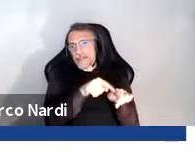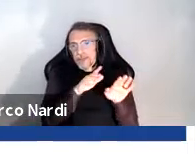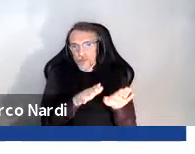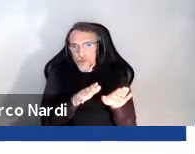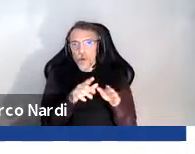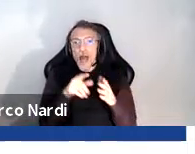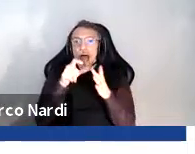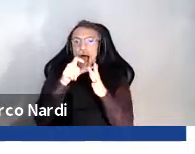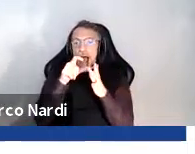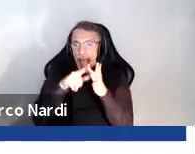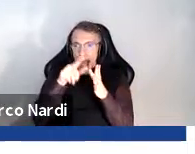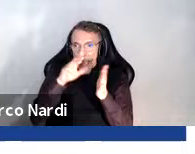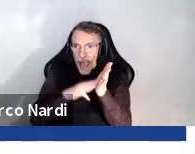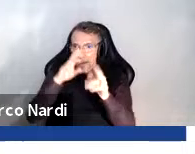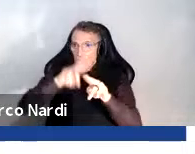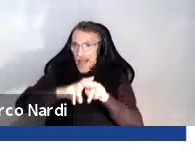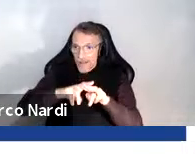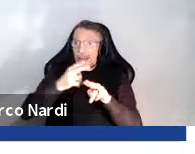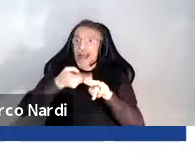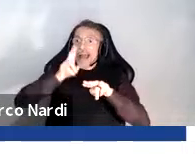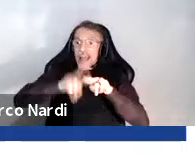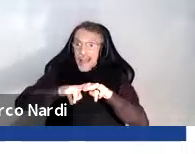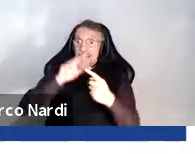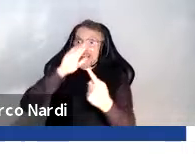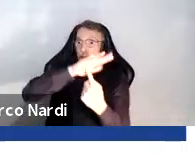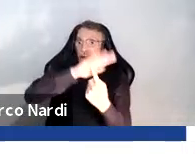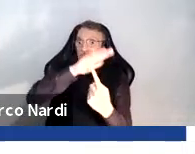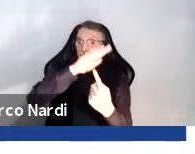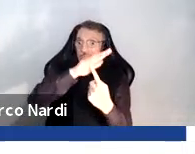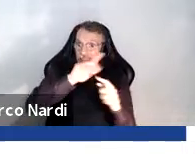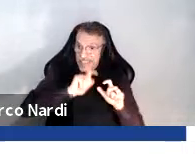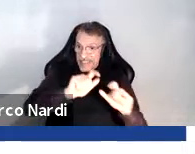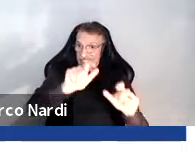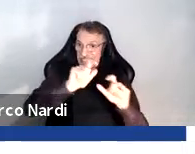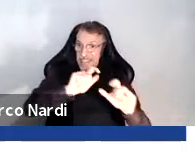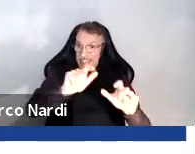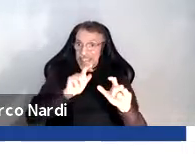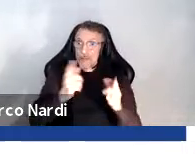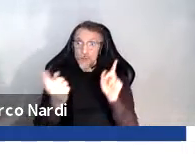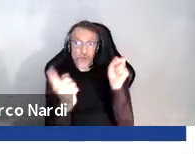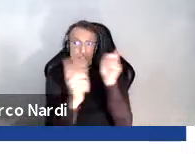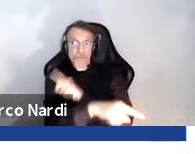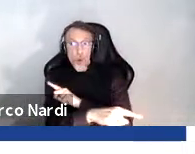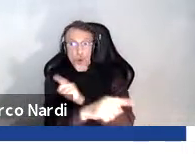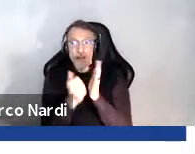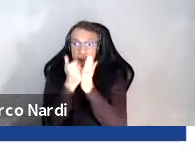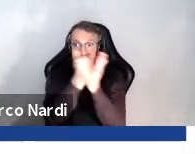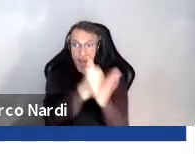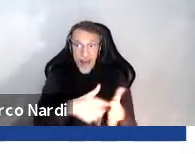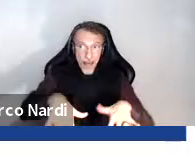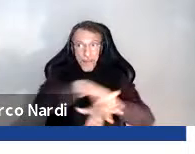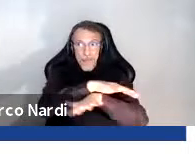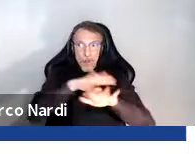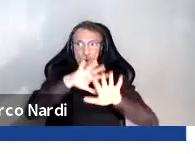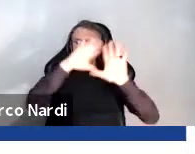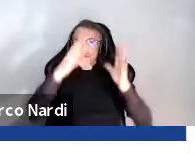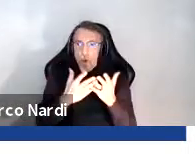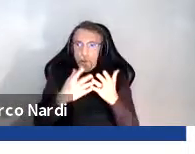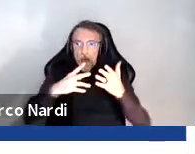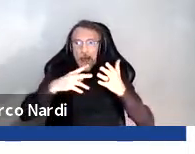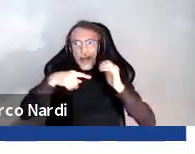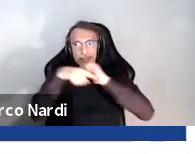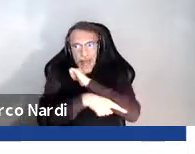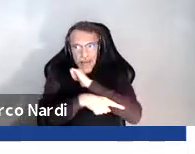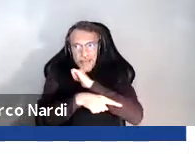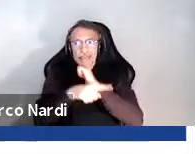the IMF, if it is to remain relevant in the response, and if it is to remain relevant in global debt architecture, it